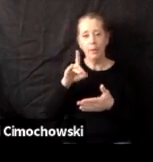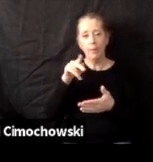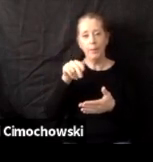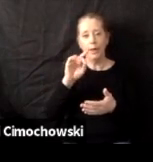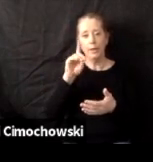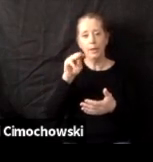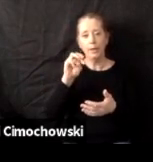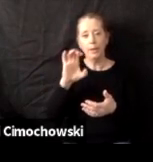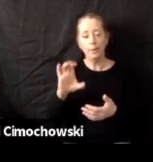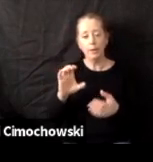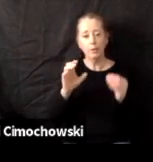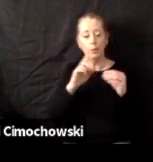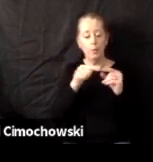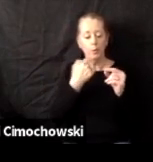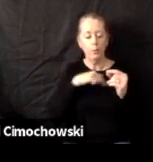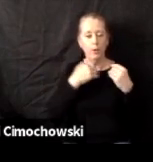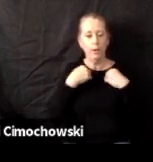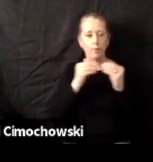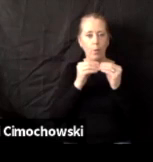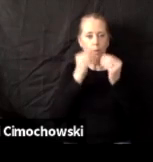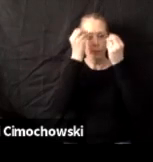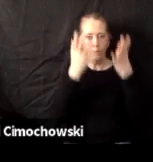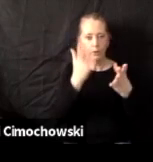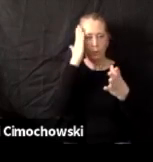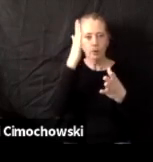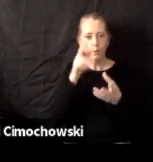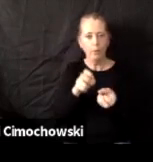is available, we'll post that on the website.